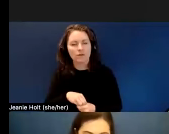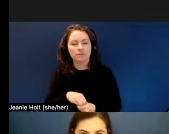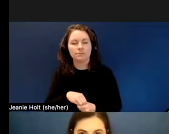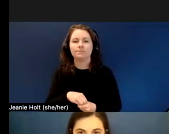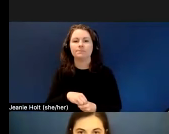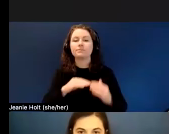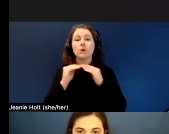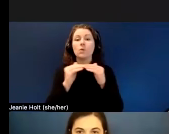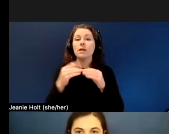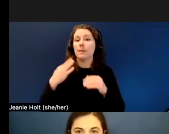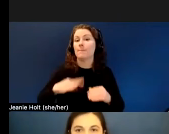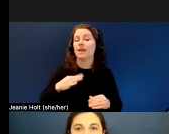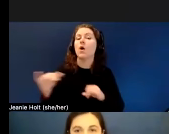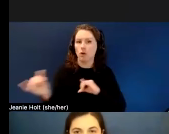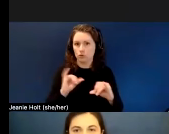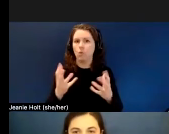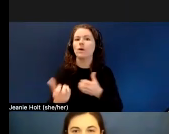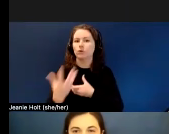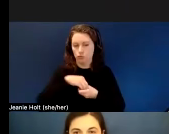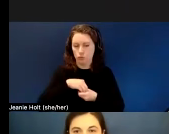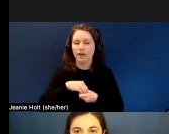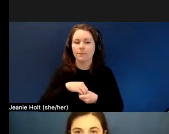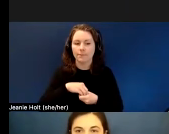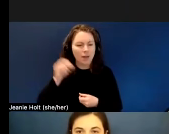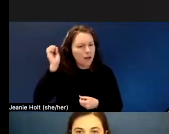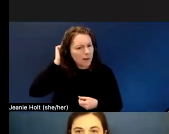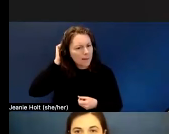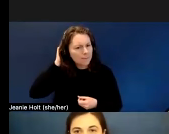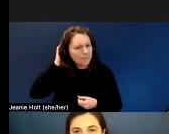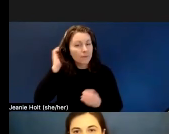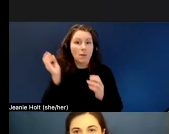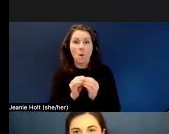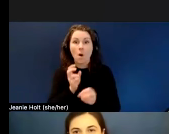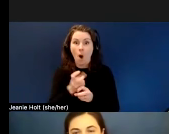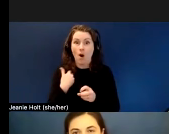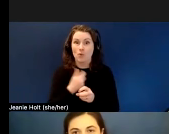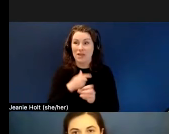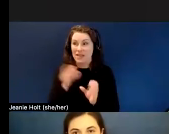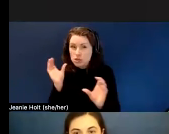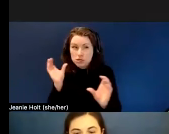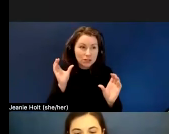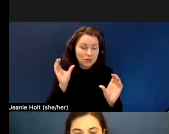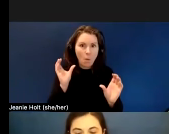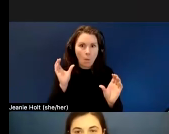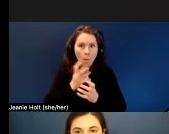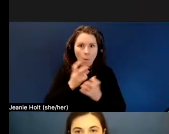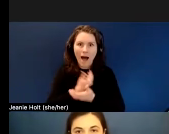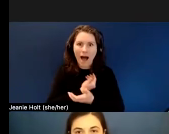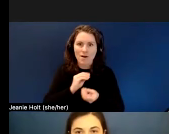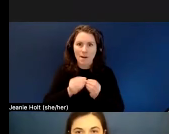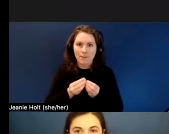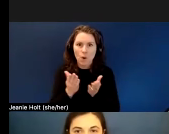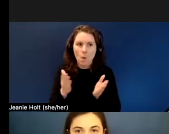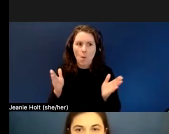also interested in joining our coalition. So the harder we looked, the broader that majority became for